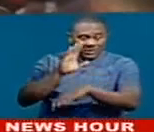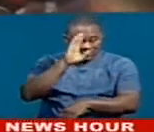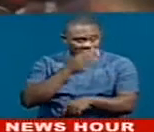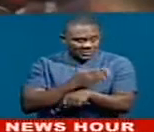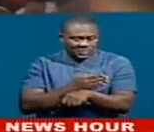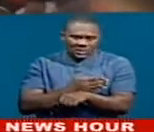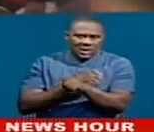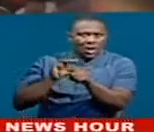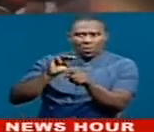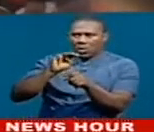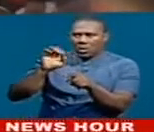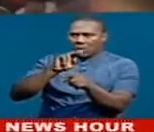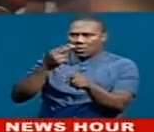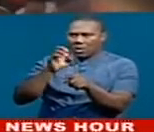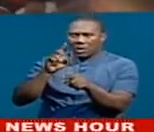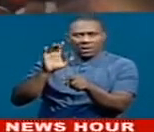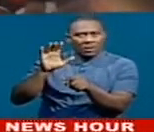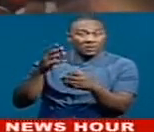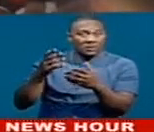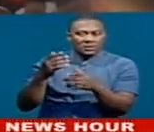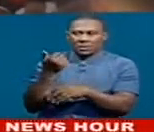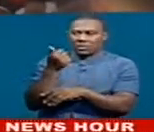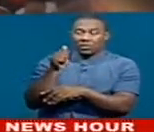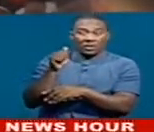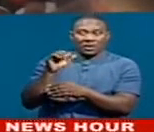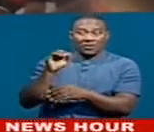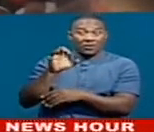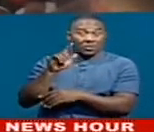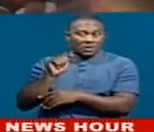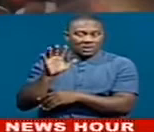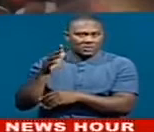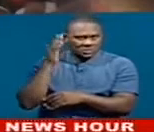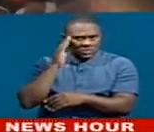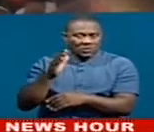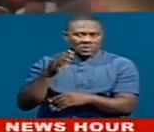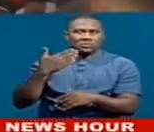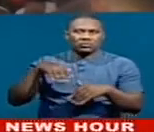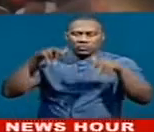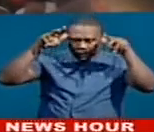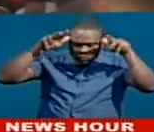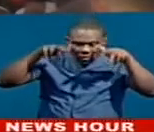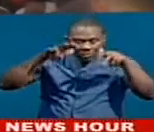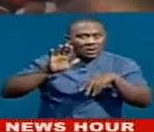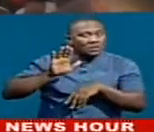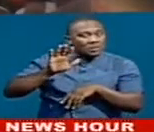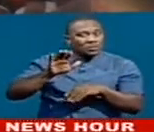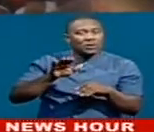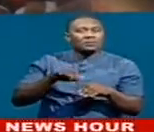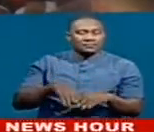Mohammed Ashley is expected to be buried on 10th of October in accordance with Islamic tradition.